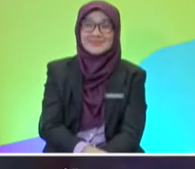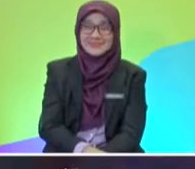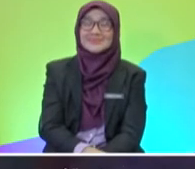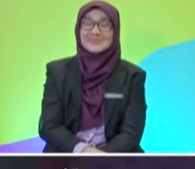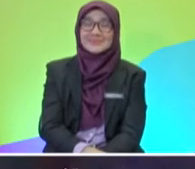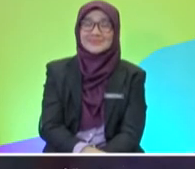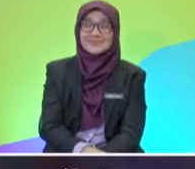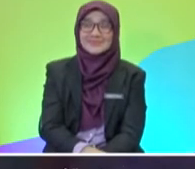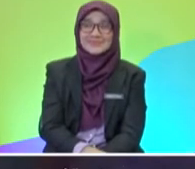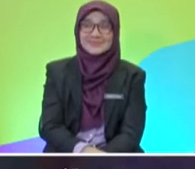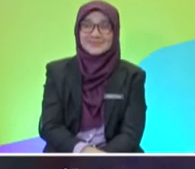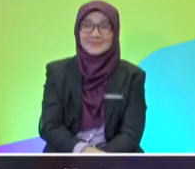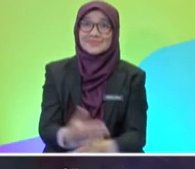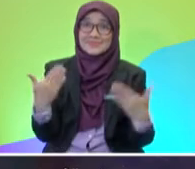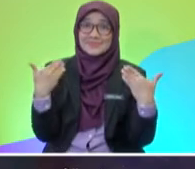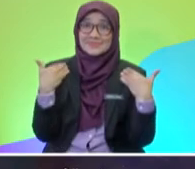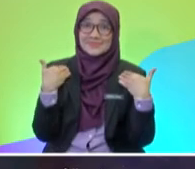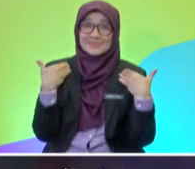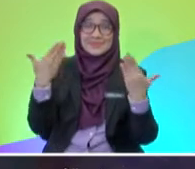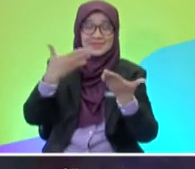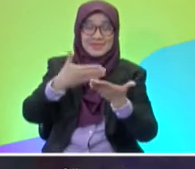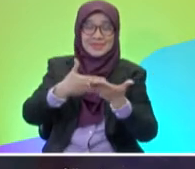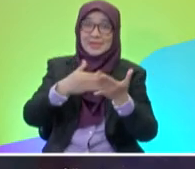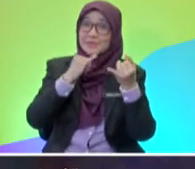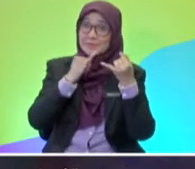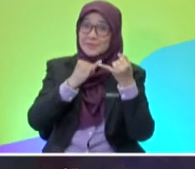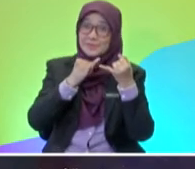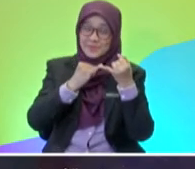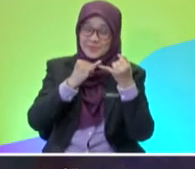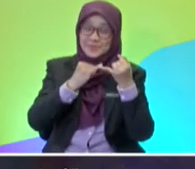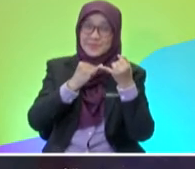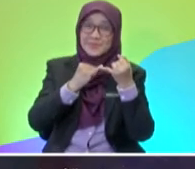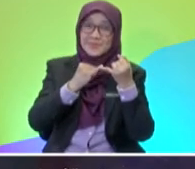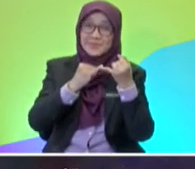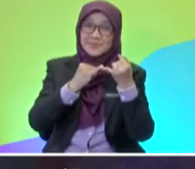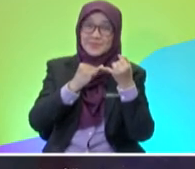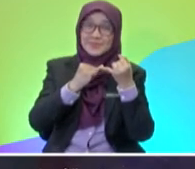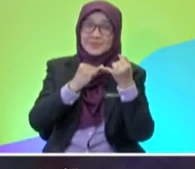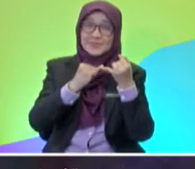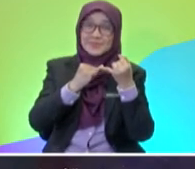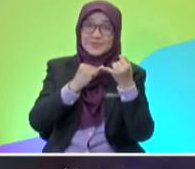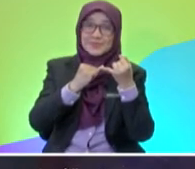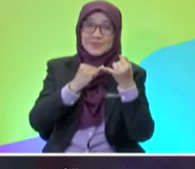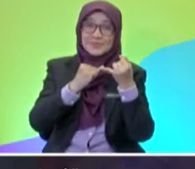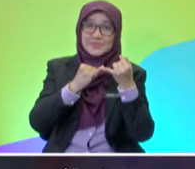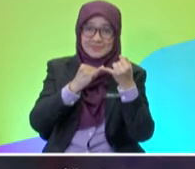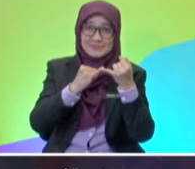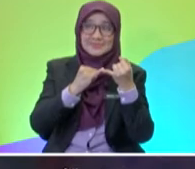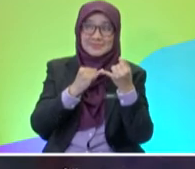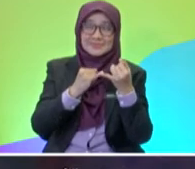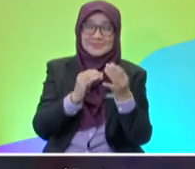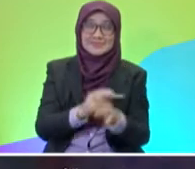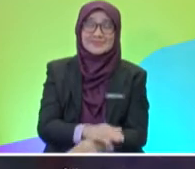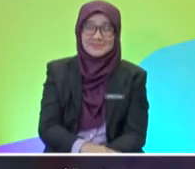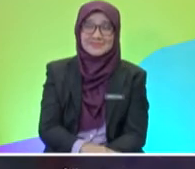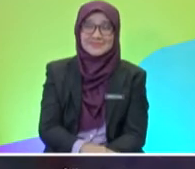Wonderful. Can we have another one? We have one last one, and I can see it. There's one here. Okay. There's